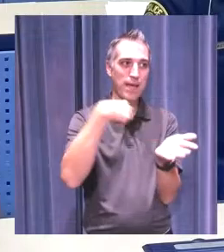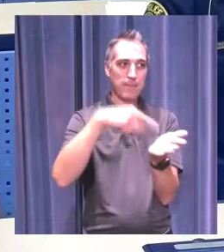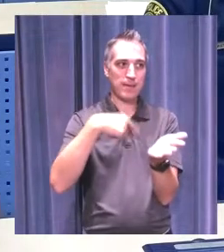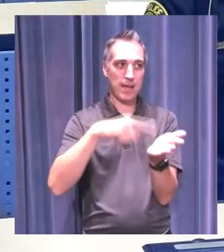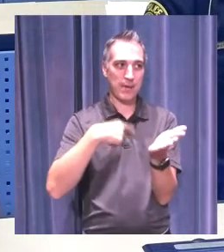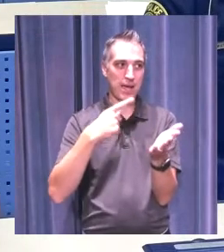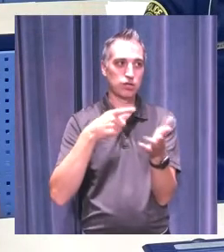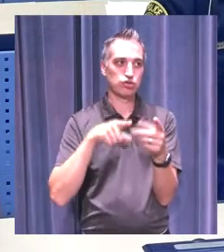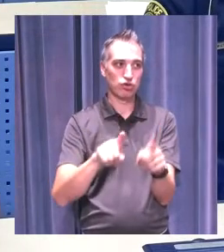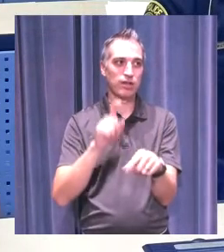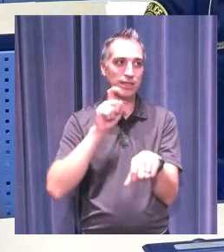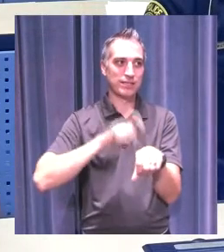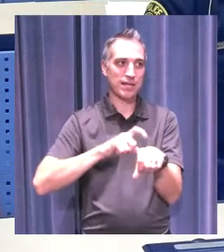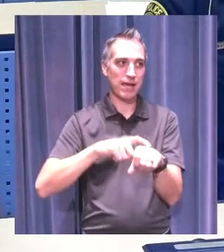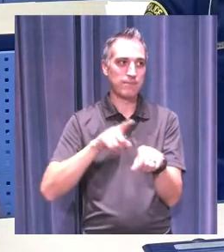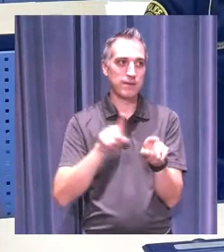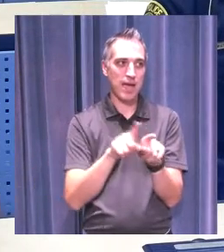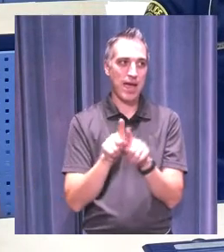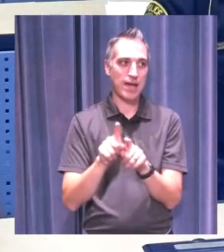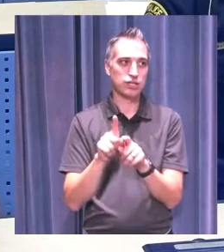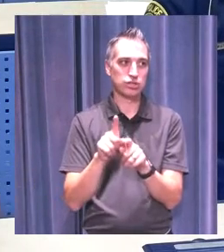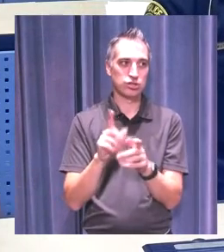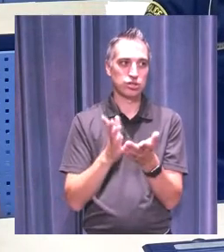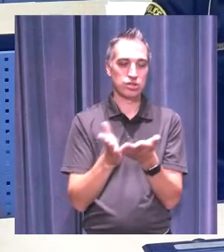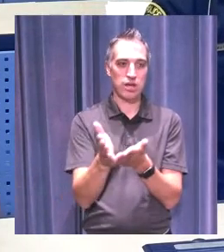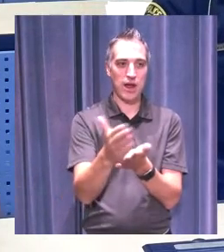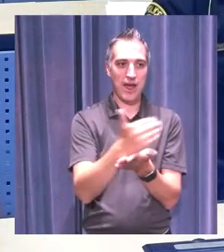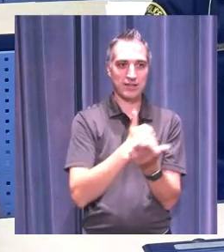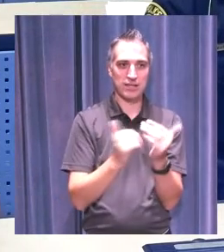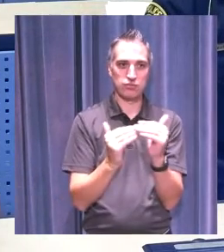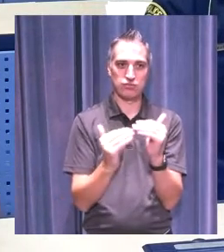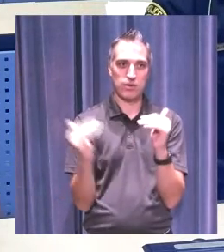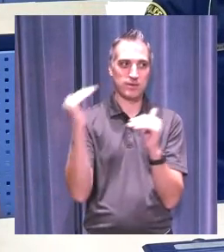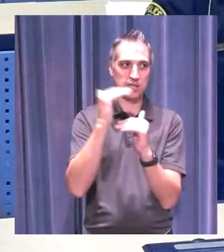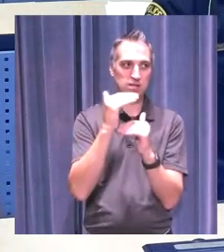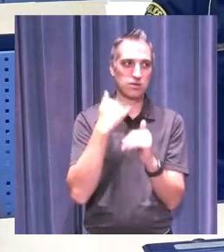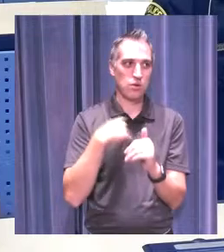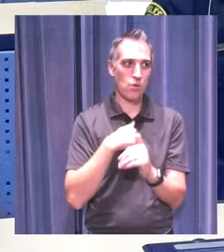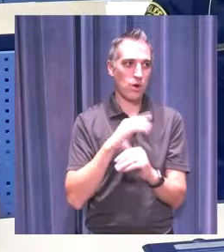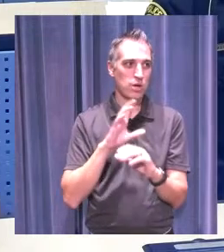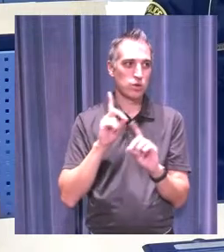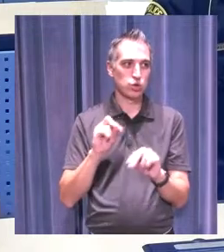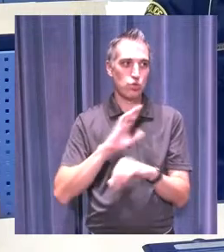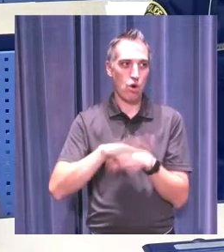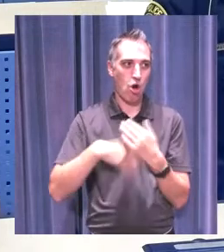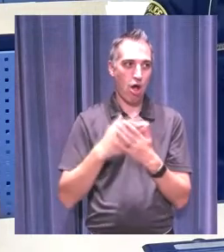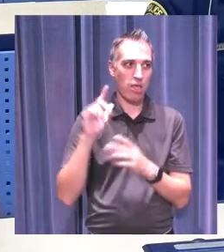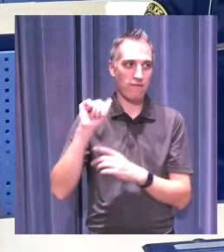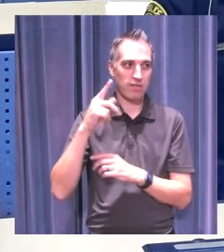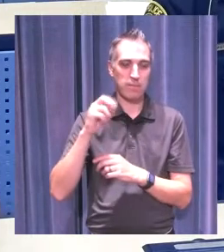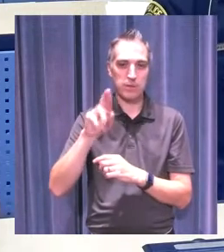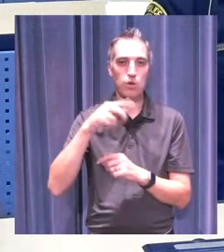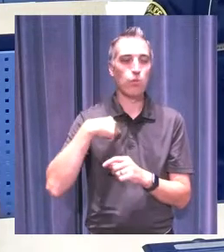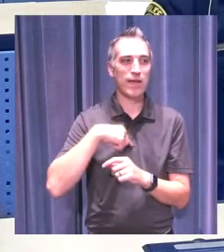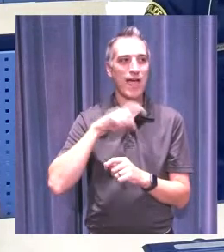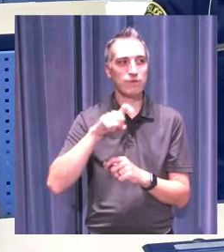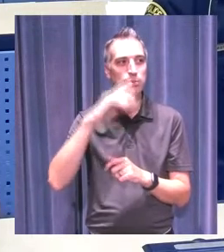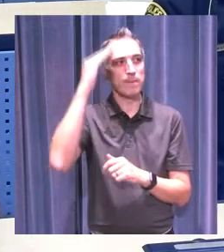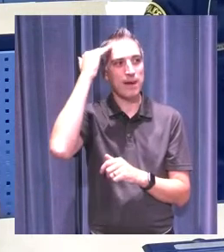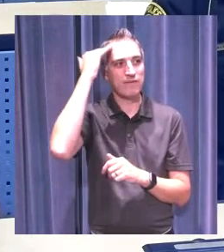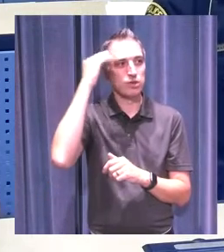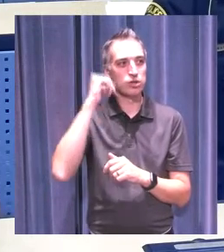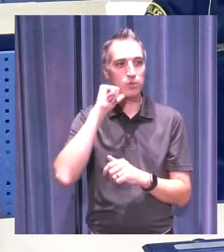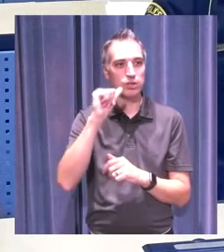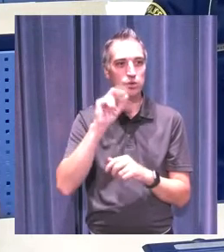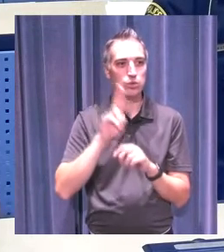over time as they generate revenues or excess. So that's how we do all of Lapeer, but we have to be very mindful that we don't use bond